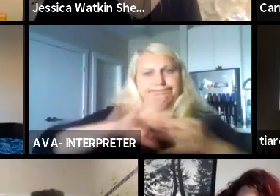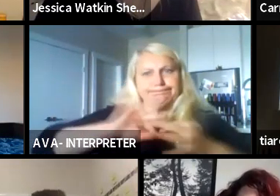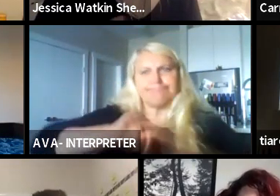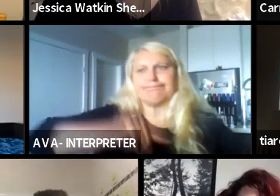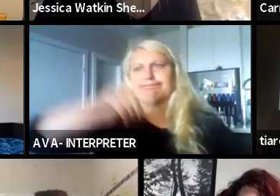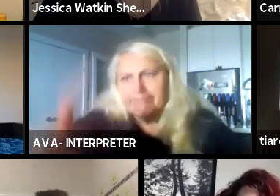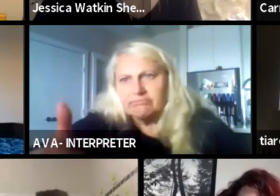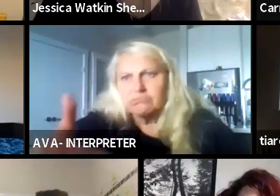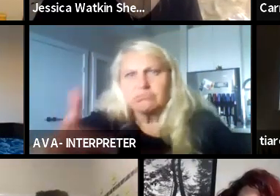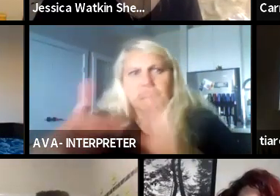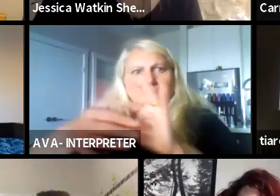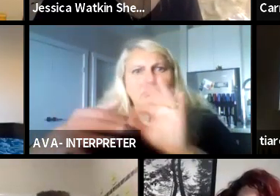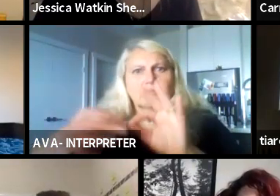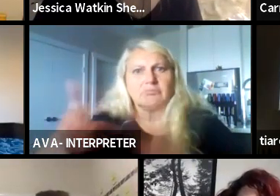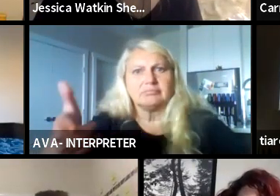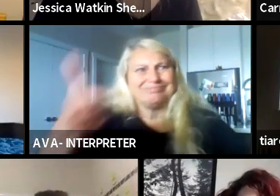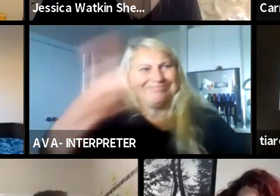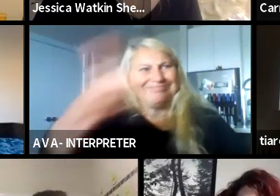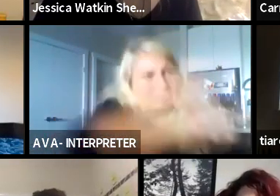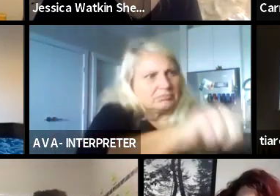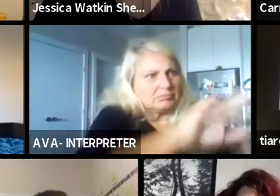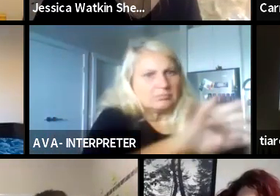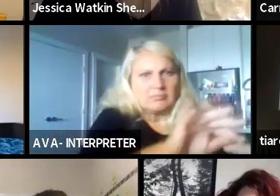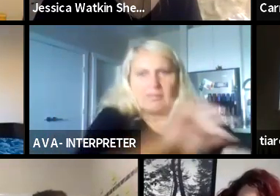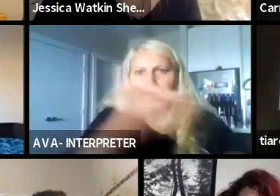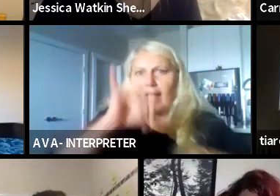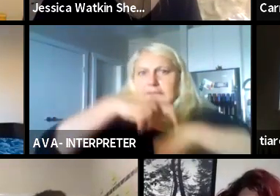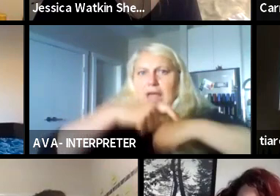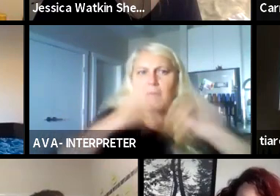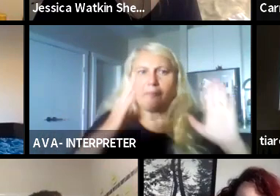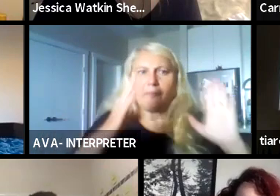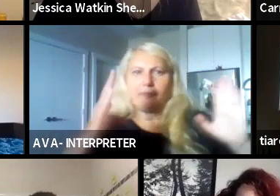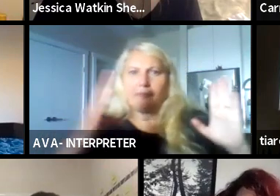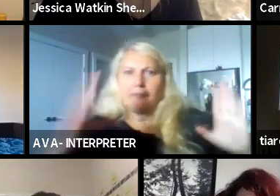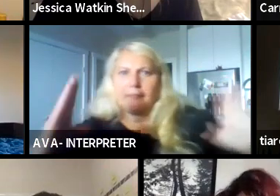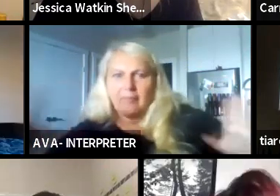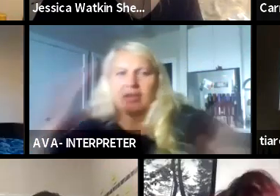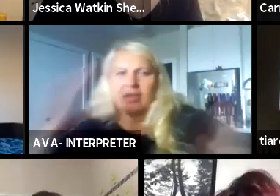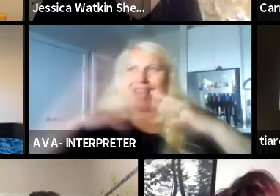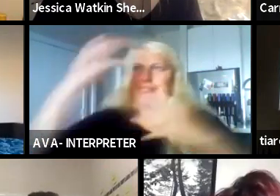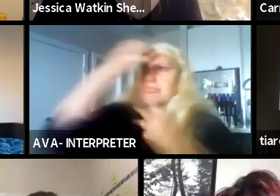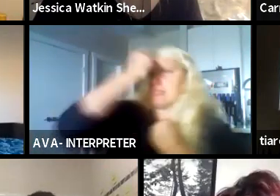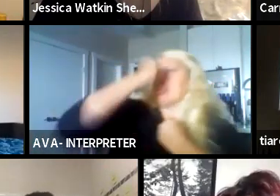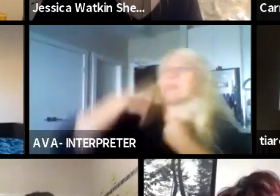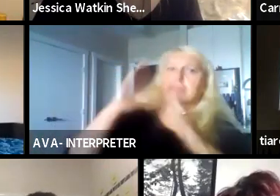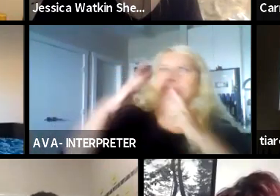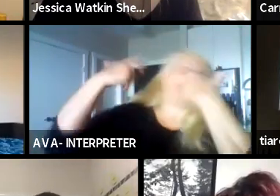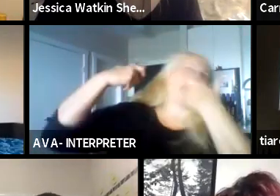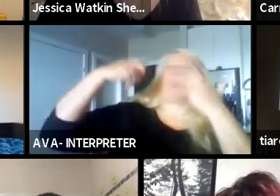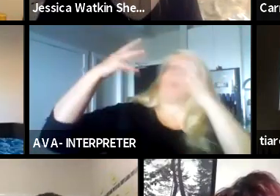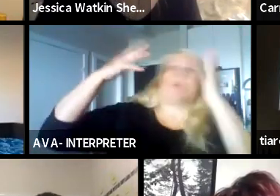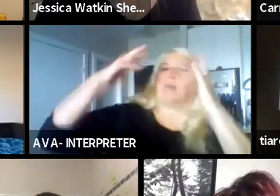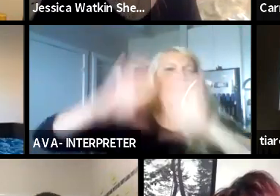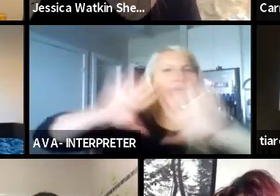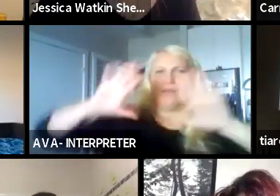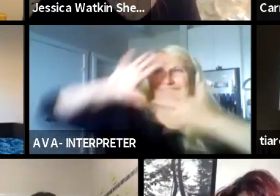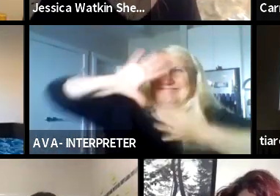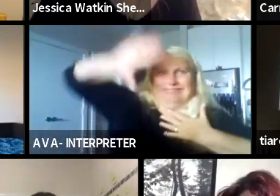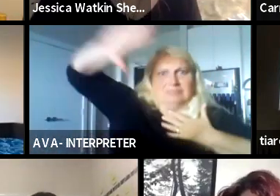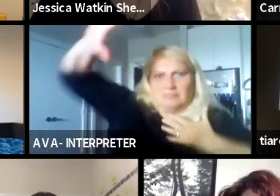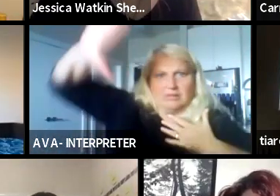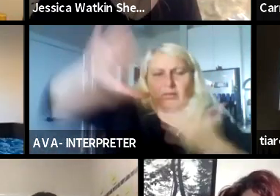questions invite a reorientation of time itself, a cripping of time or a decolonization of time. So all of that time that we took to check